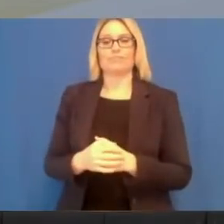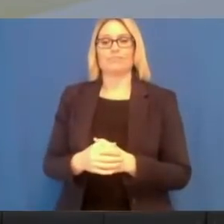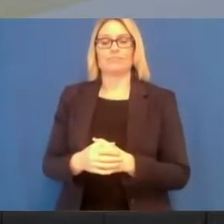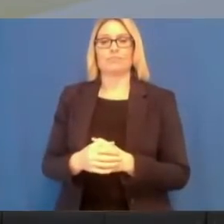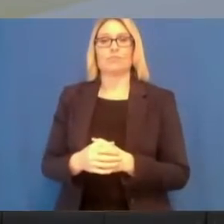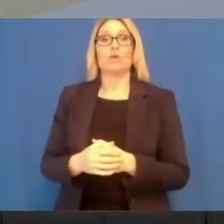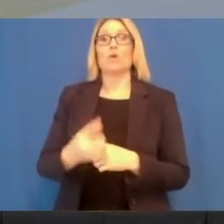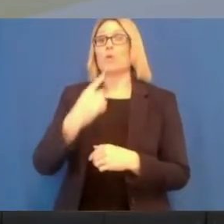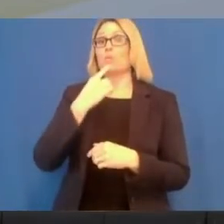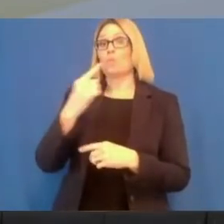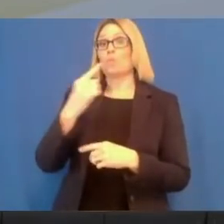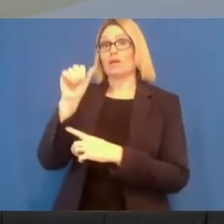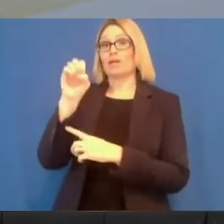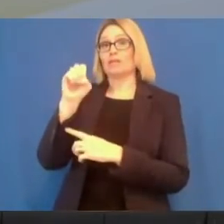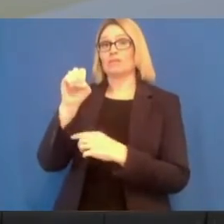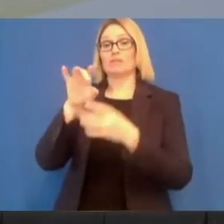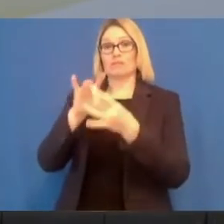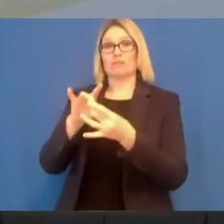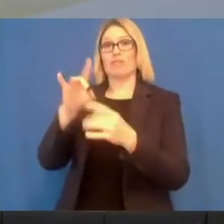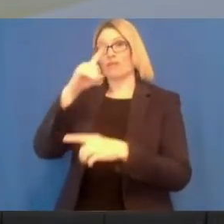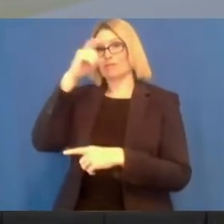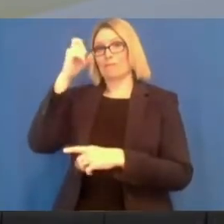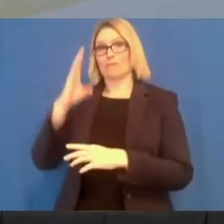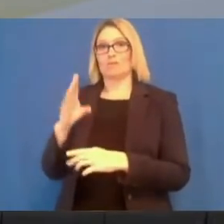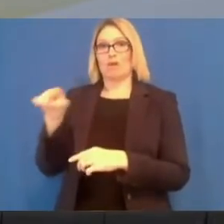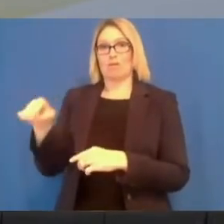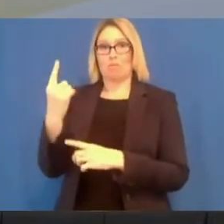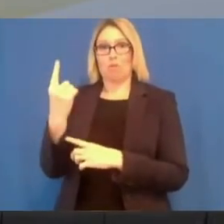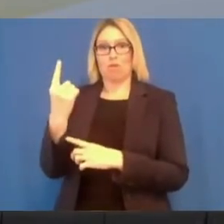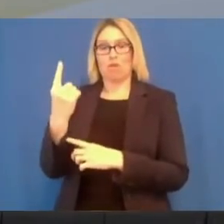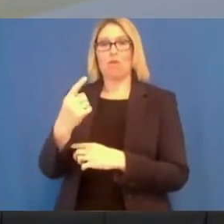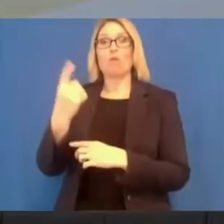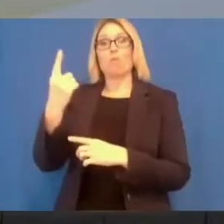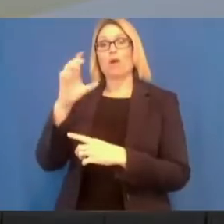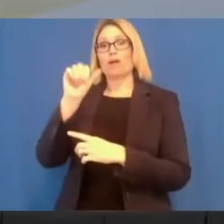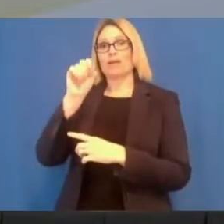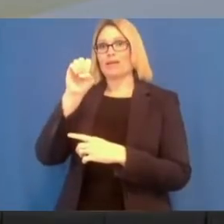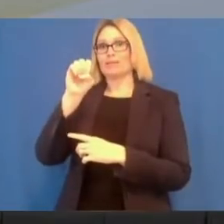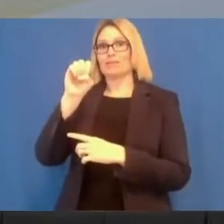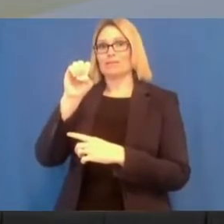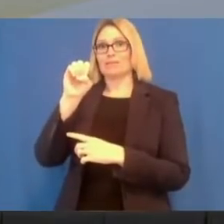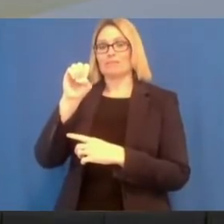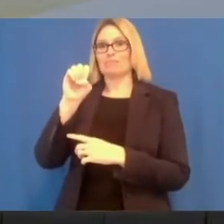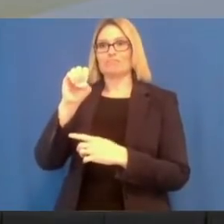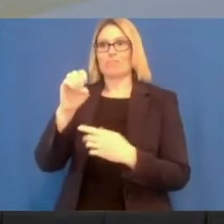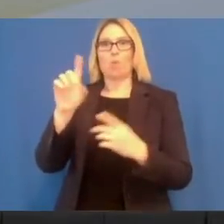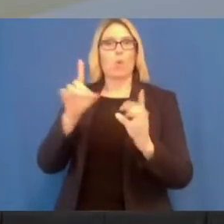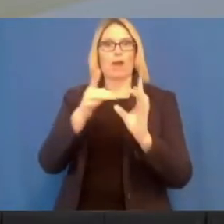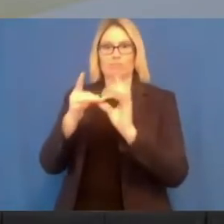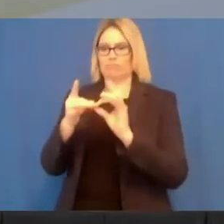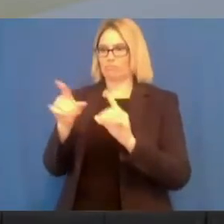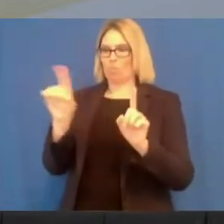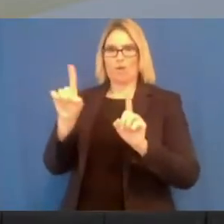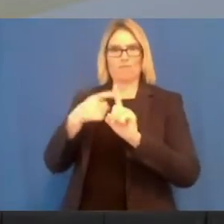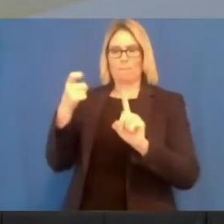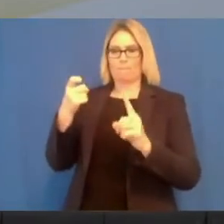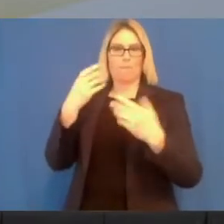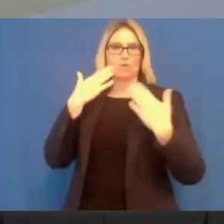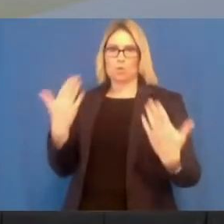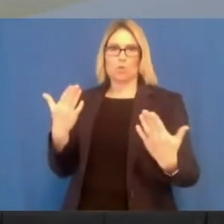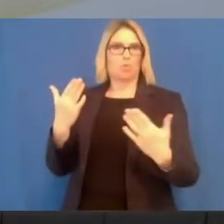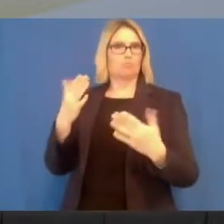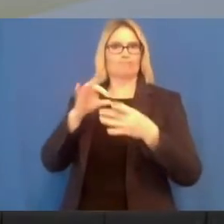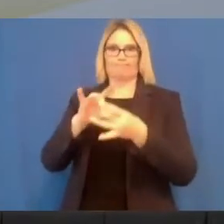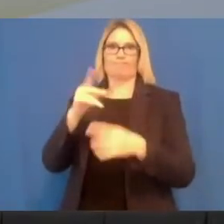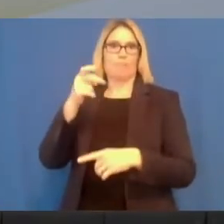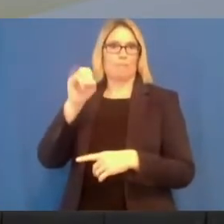1 of the cases is linked to the outbreak in Summerside, and 1 case does not appear to be related to any other cases in PEI, but